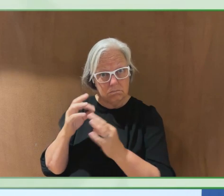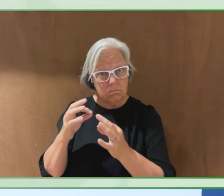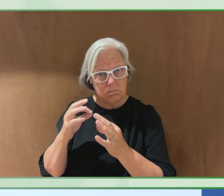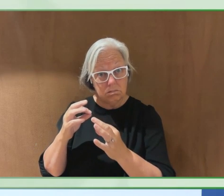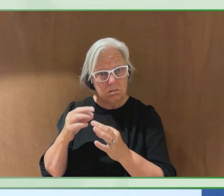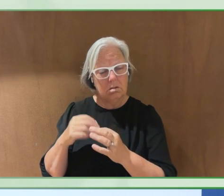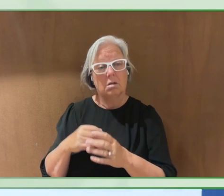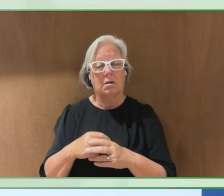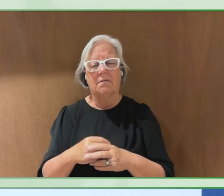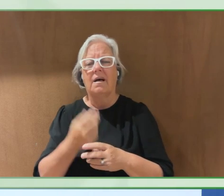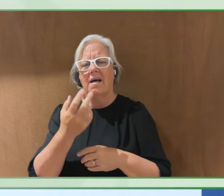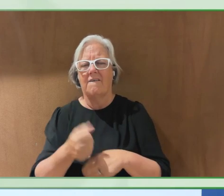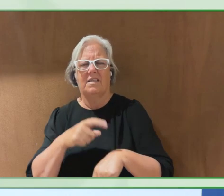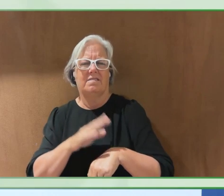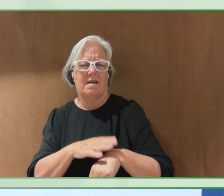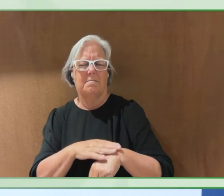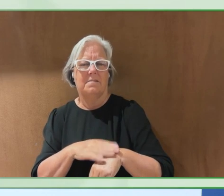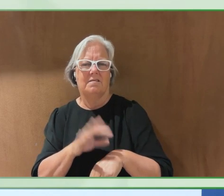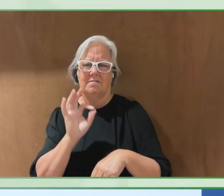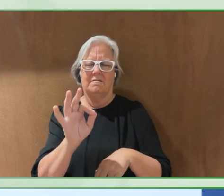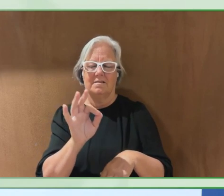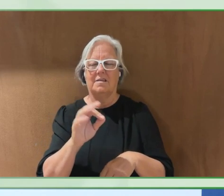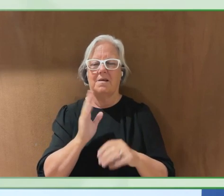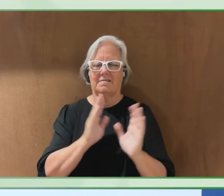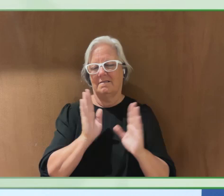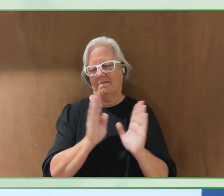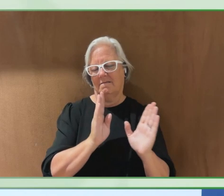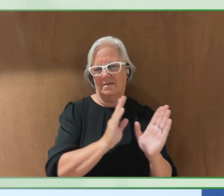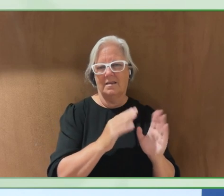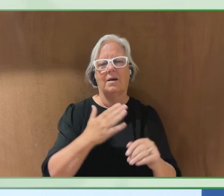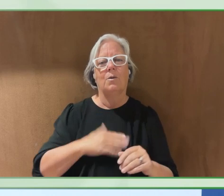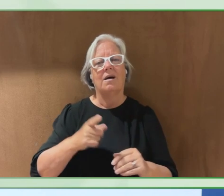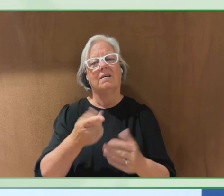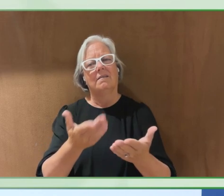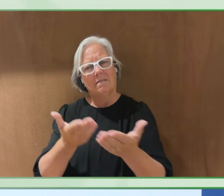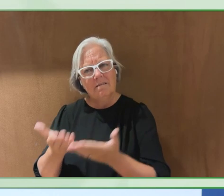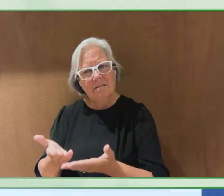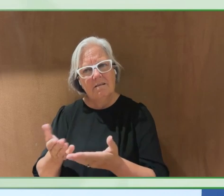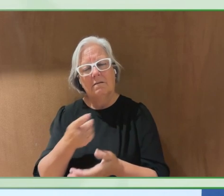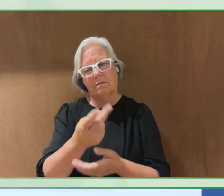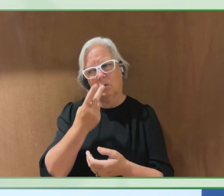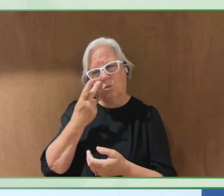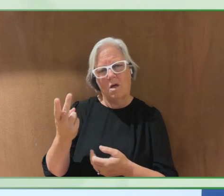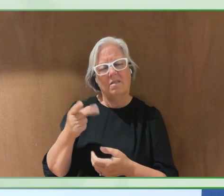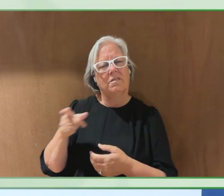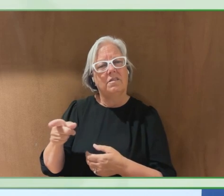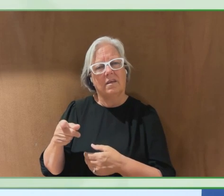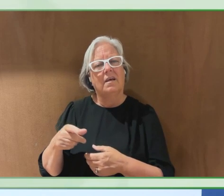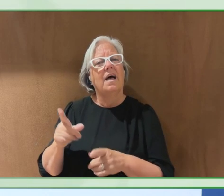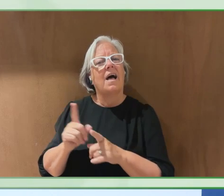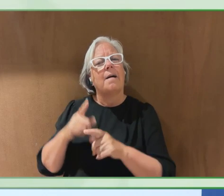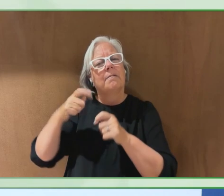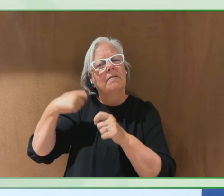time because we missed Ganesh. That's great. Yes. So I'd like to invite you to watch the short video about our client.